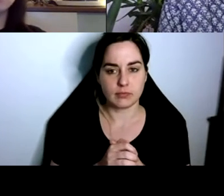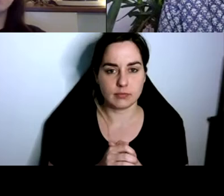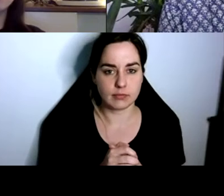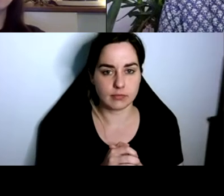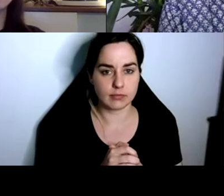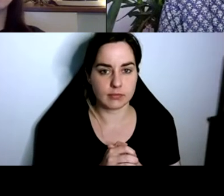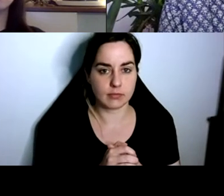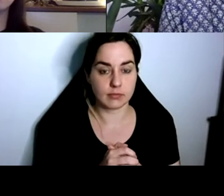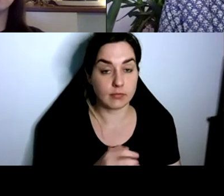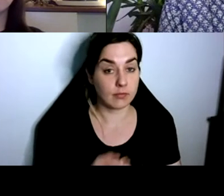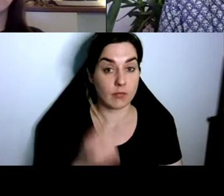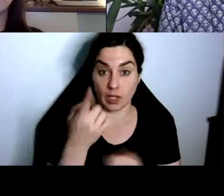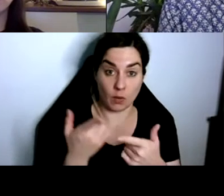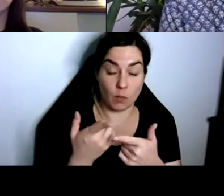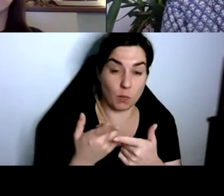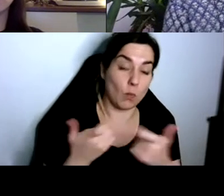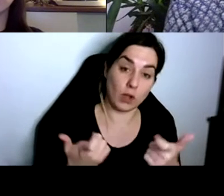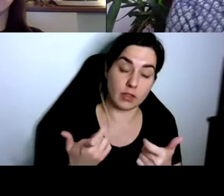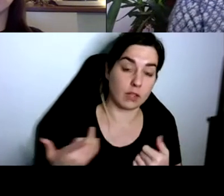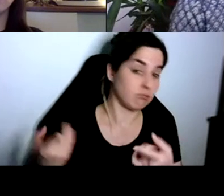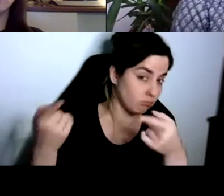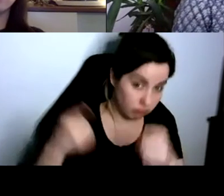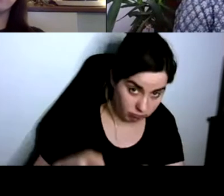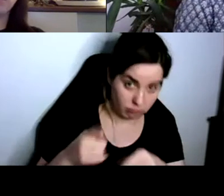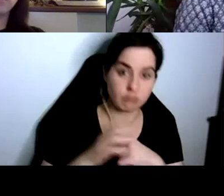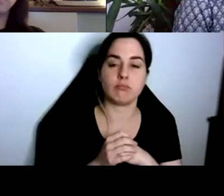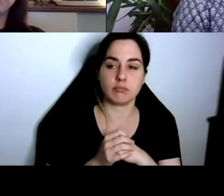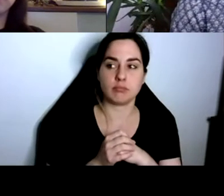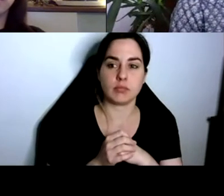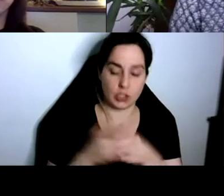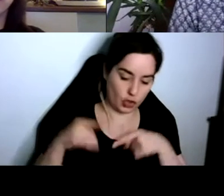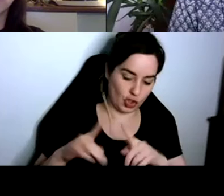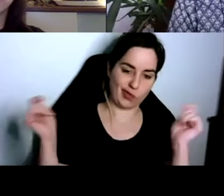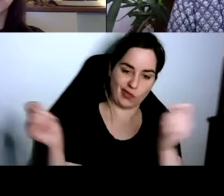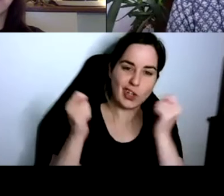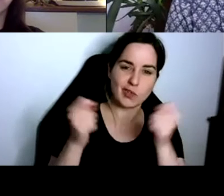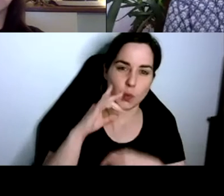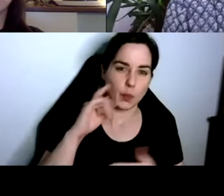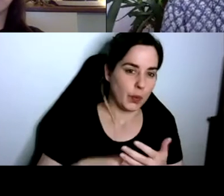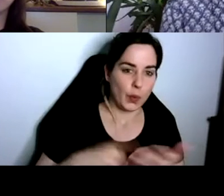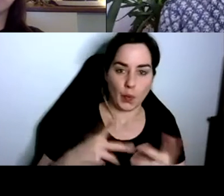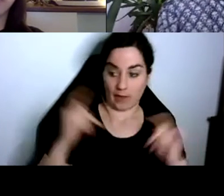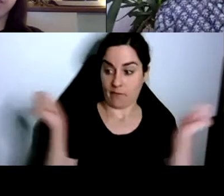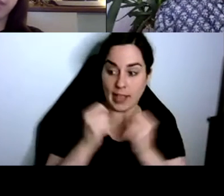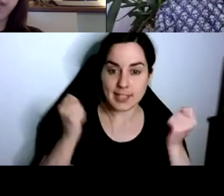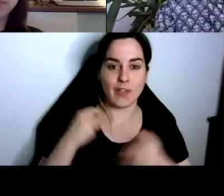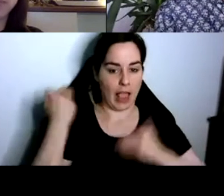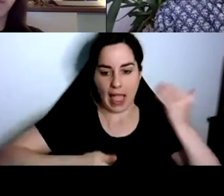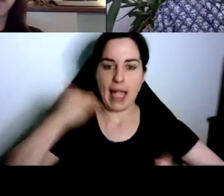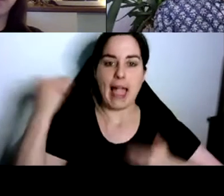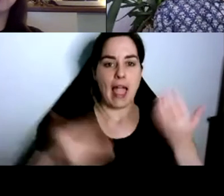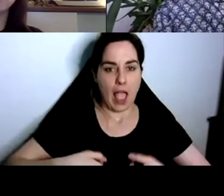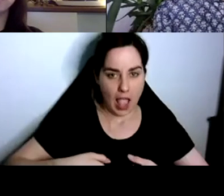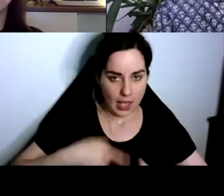things that we experienced as a festival was this lull for us at the time when the festival